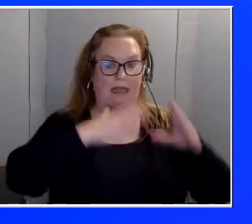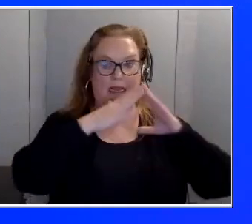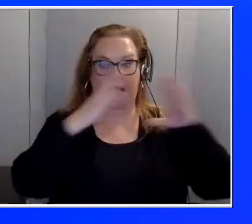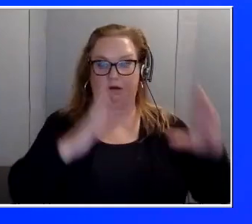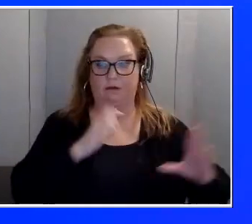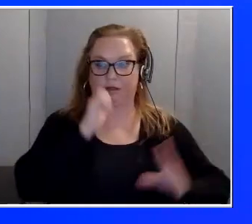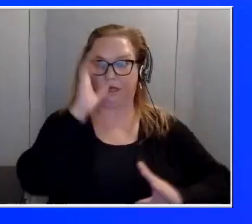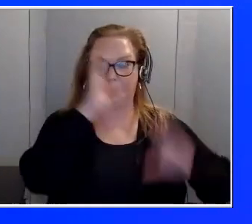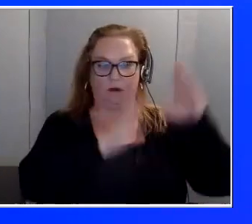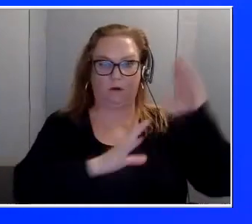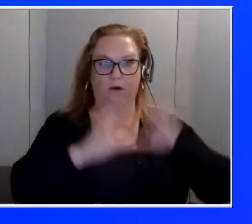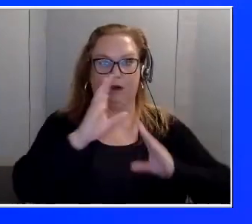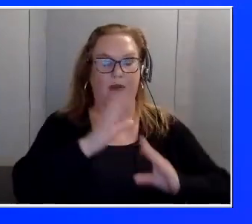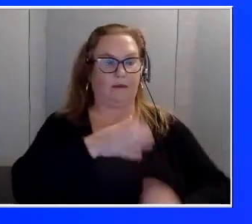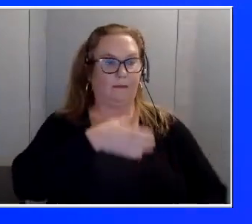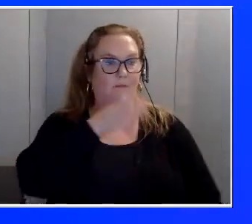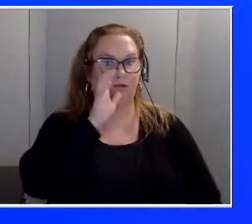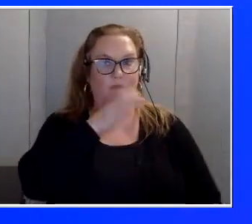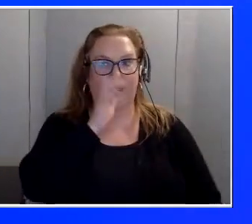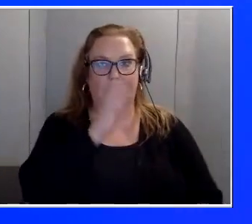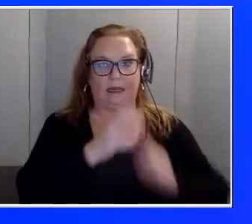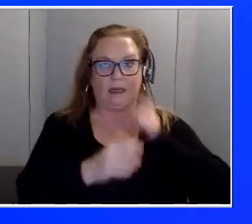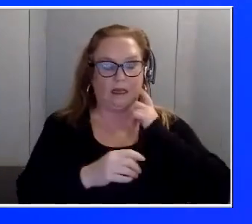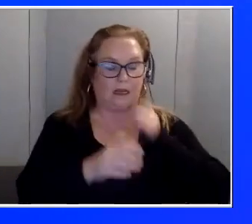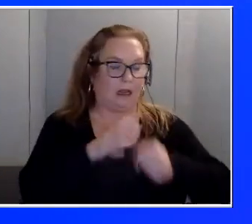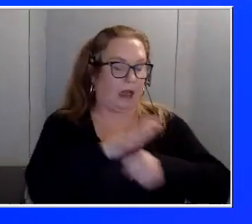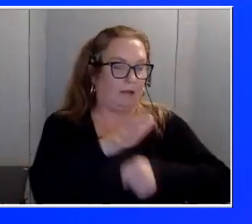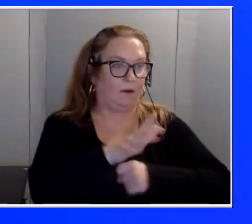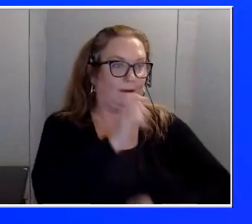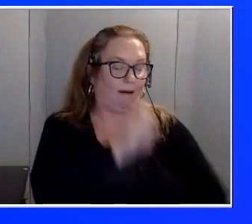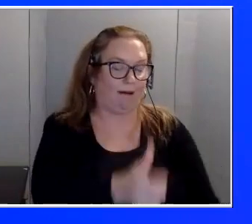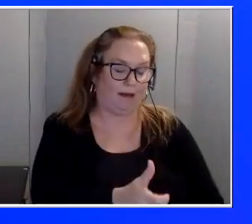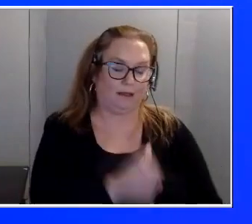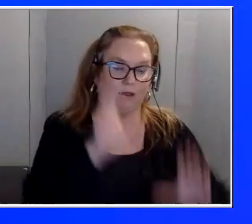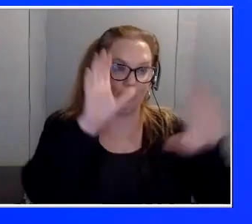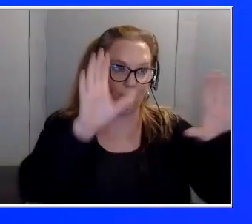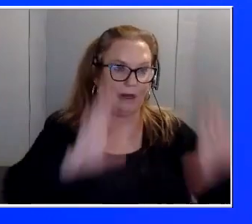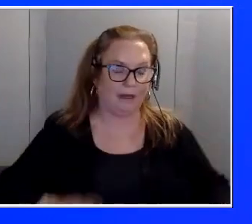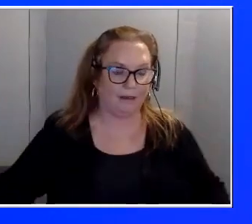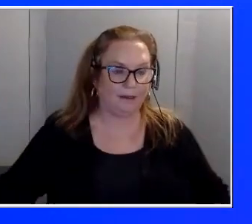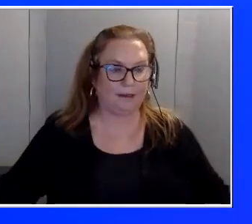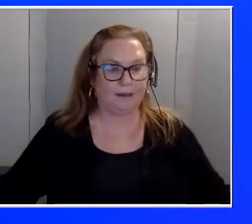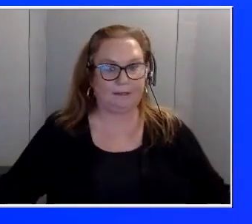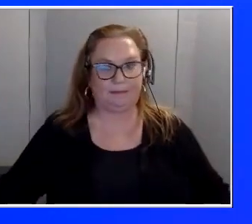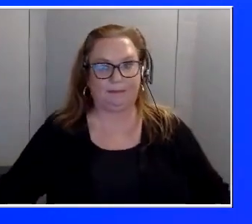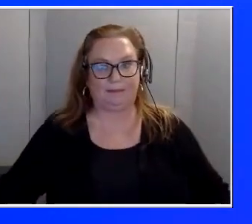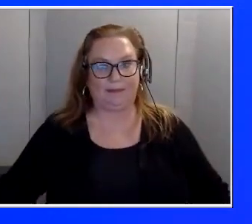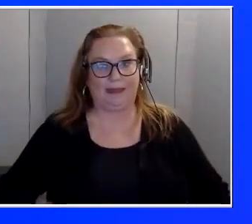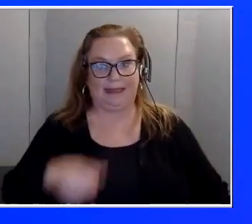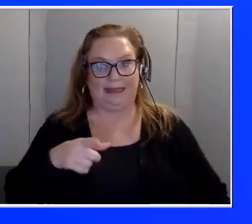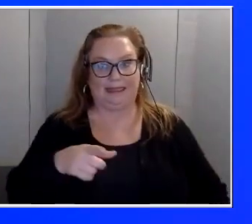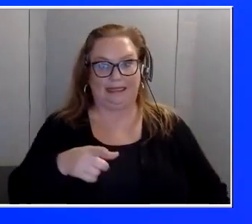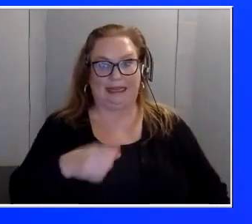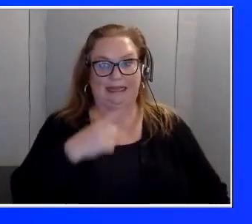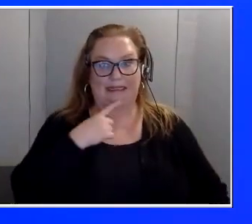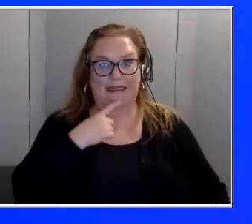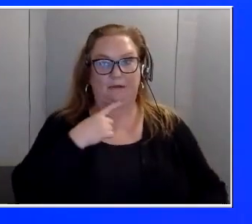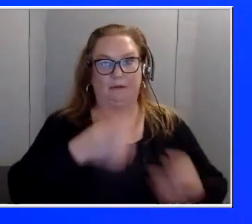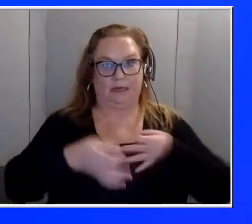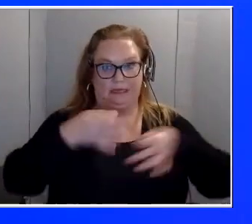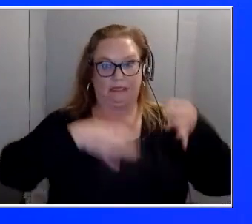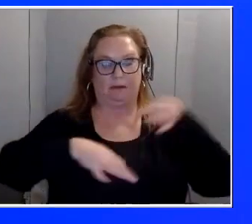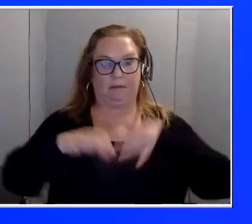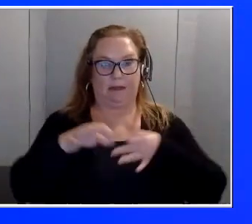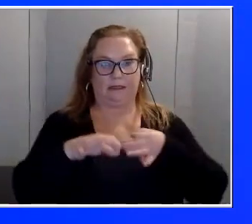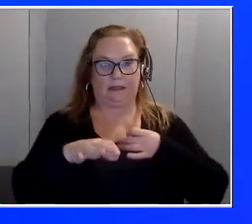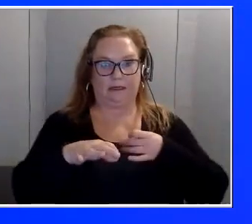if I'm drinking. It's just great. And this, I can tell when it needs to be replaced